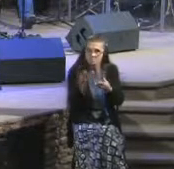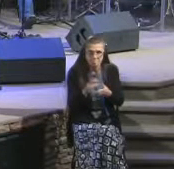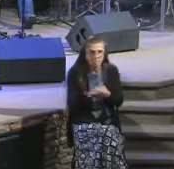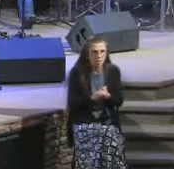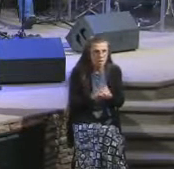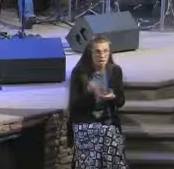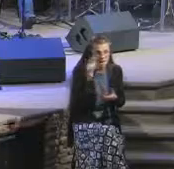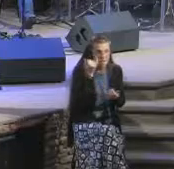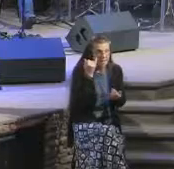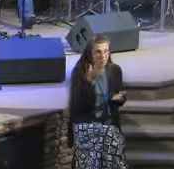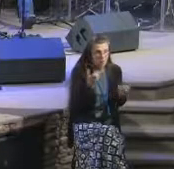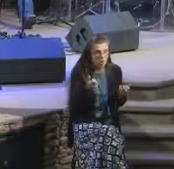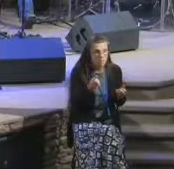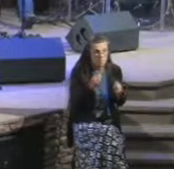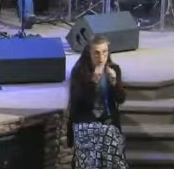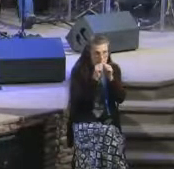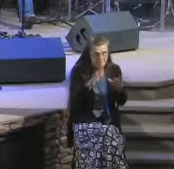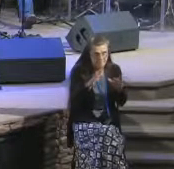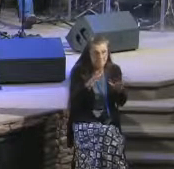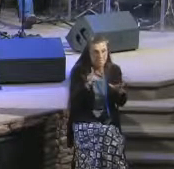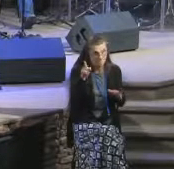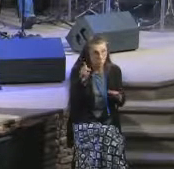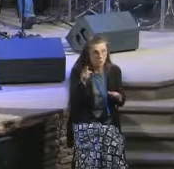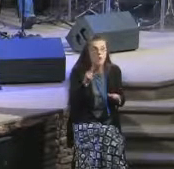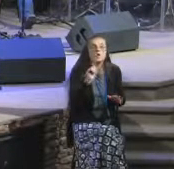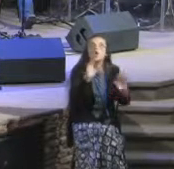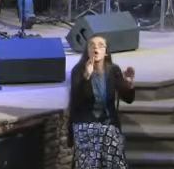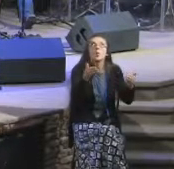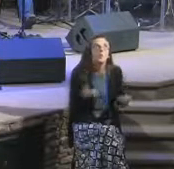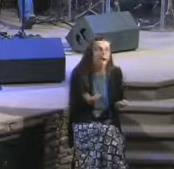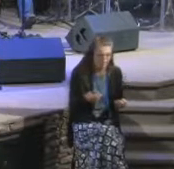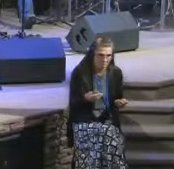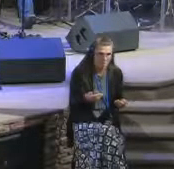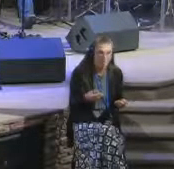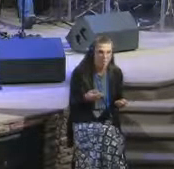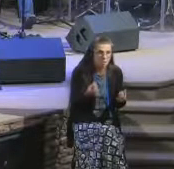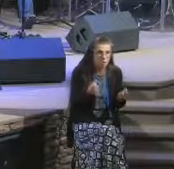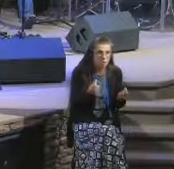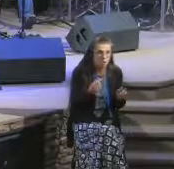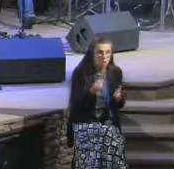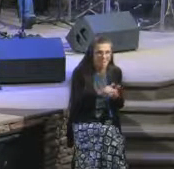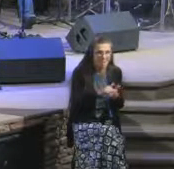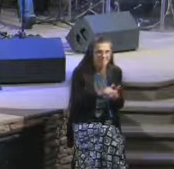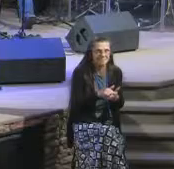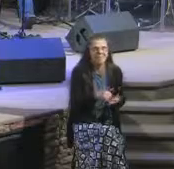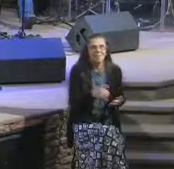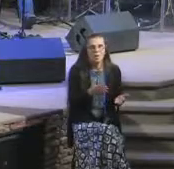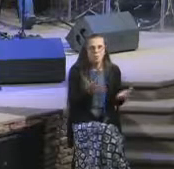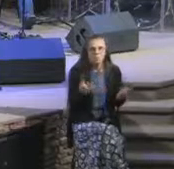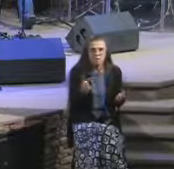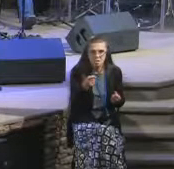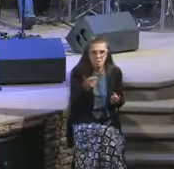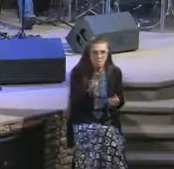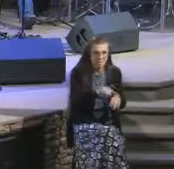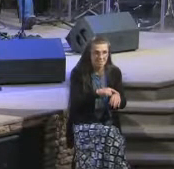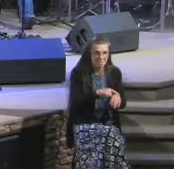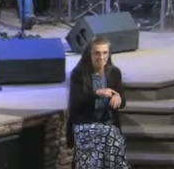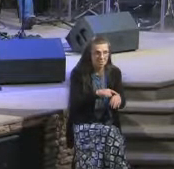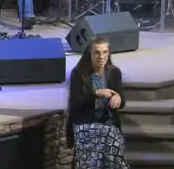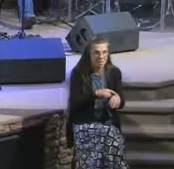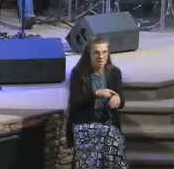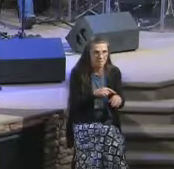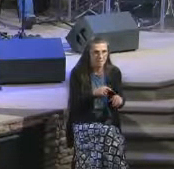cover it. But if you want to be a blessing and give to this, you certainly are welcome to do that. And so we want to give you opportunity to see Sister